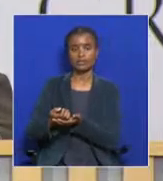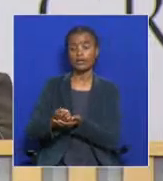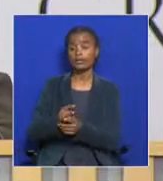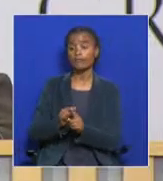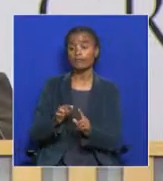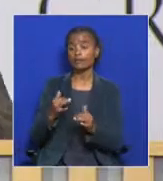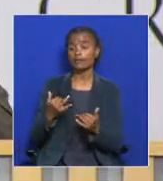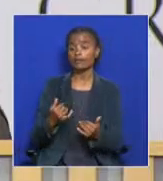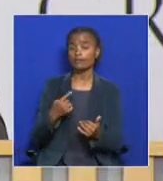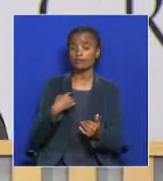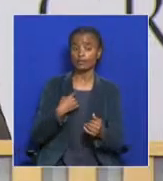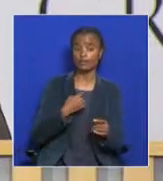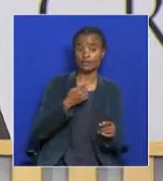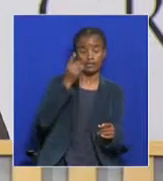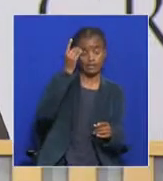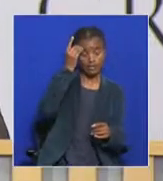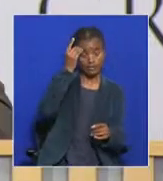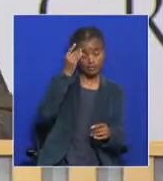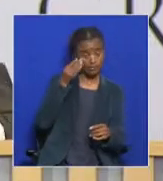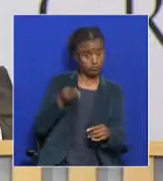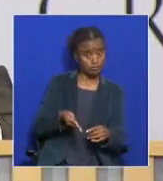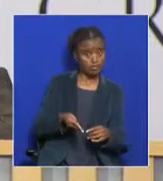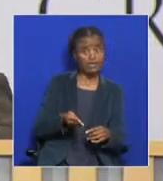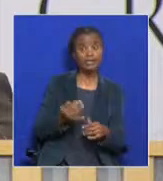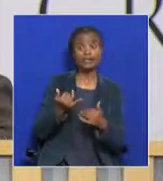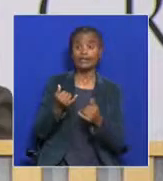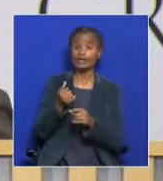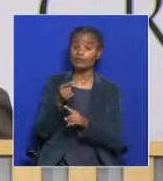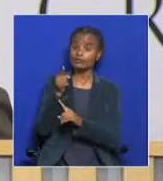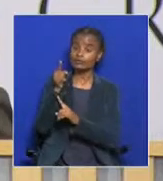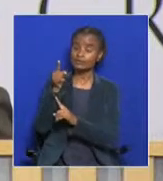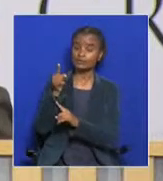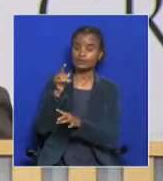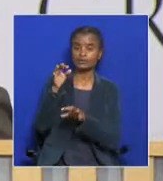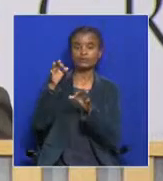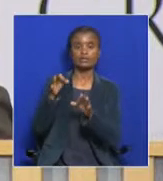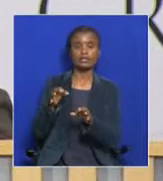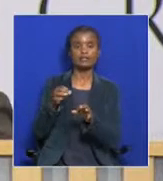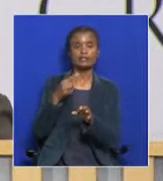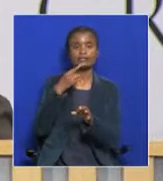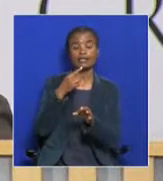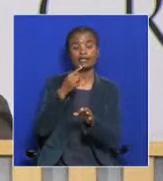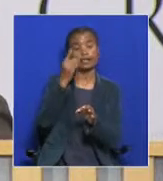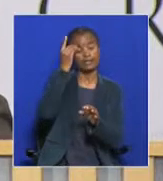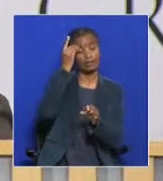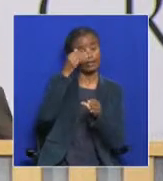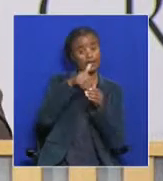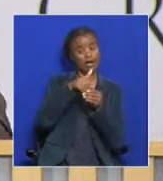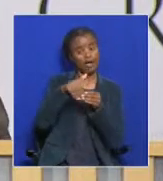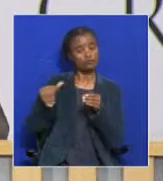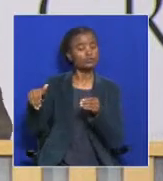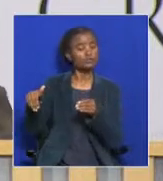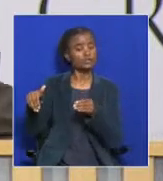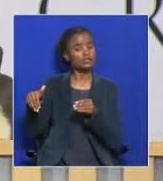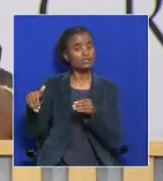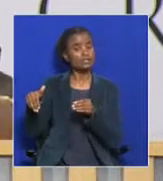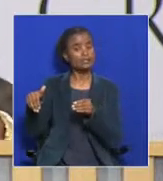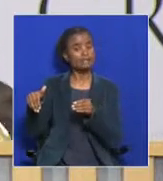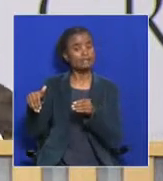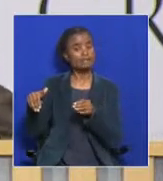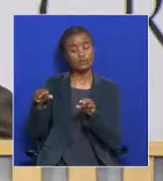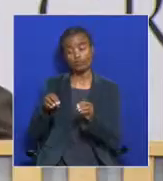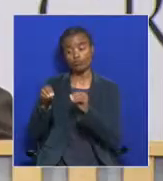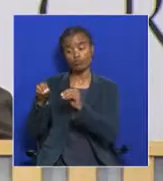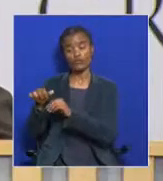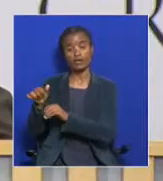Durban. He has now made this decision to move it out from Durban. At no stage did I indicate to him that Durban